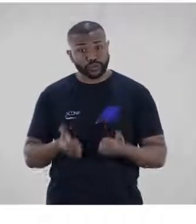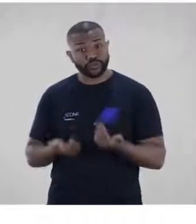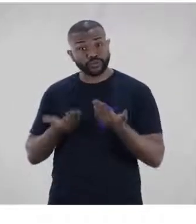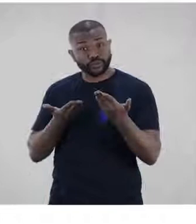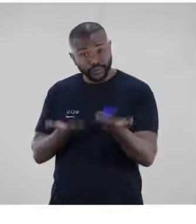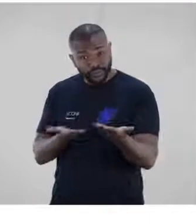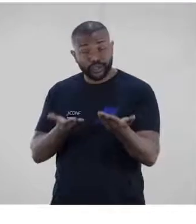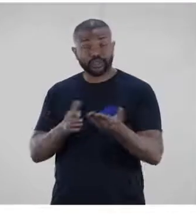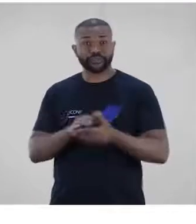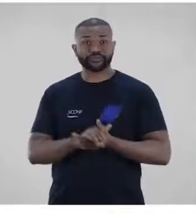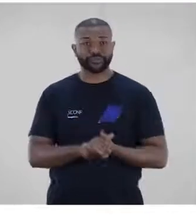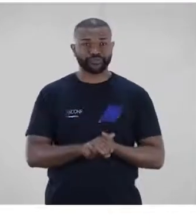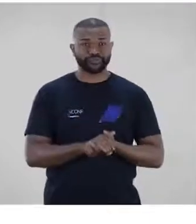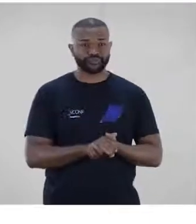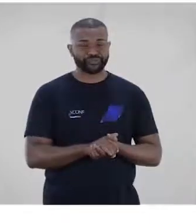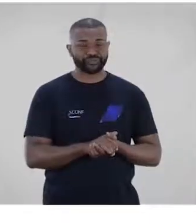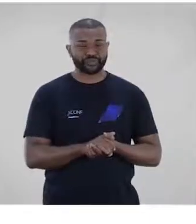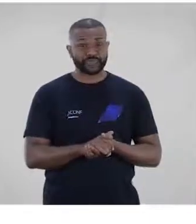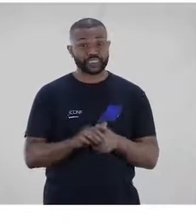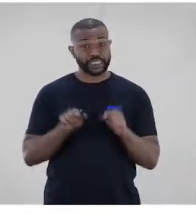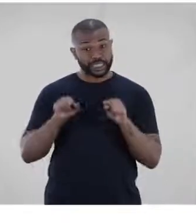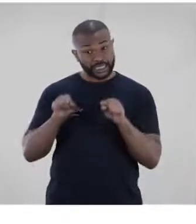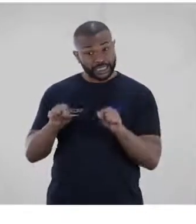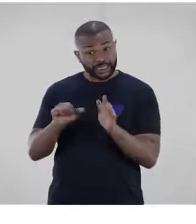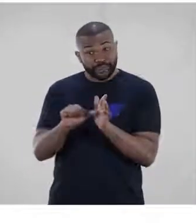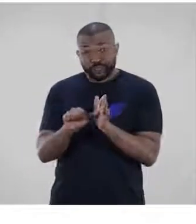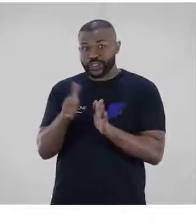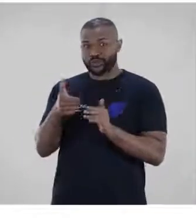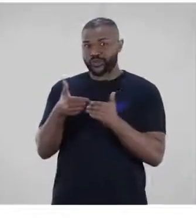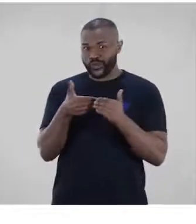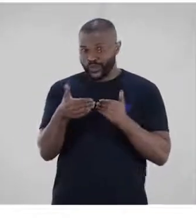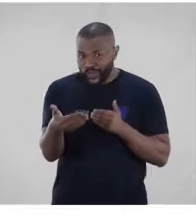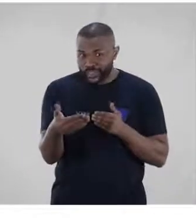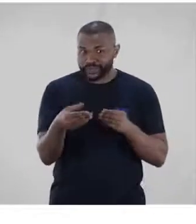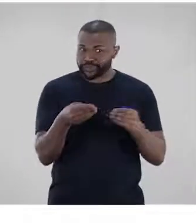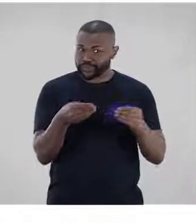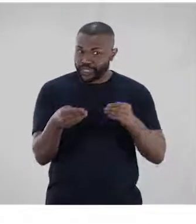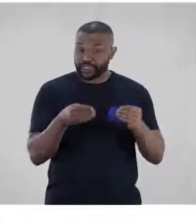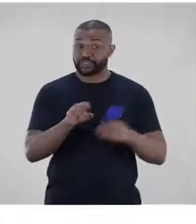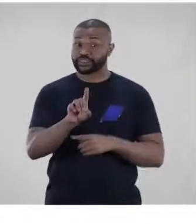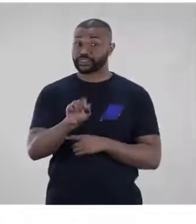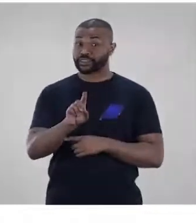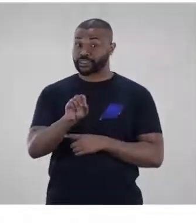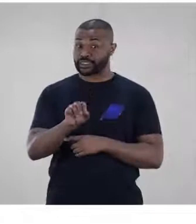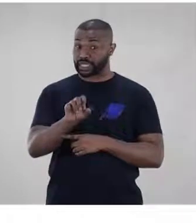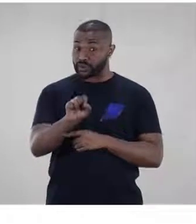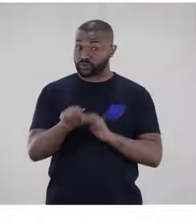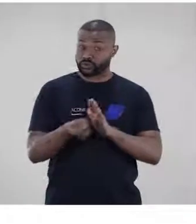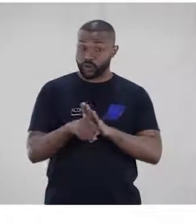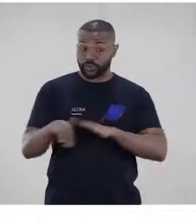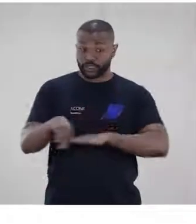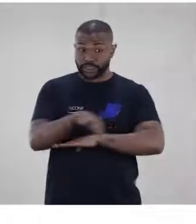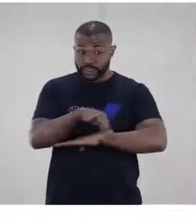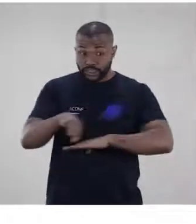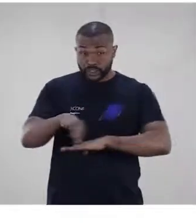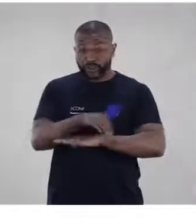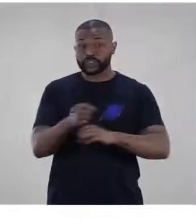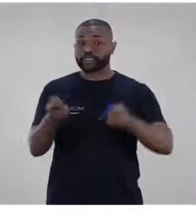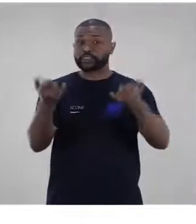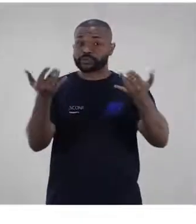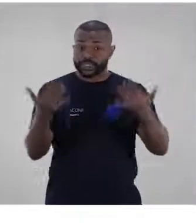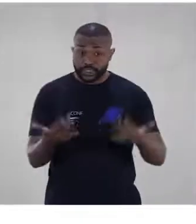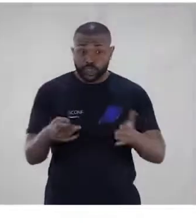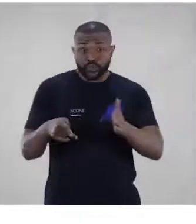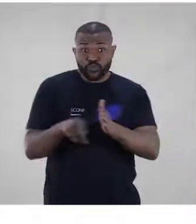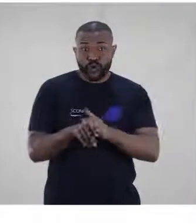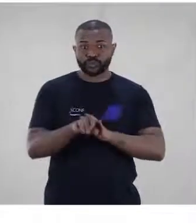position to actually provide that data. So that's the first principle of the data mesh, is the composition of both architecture as well as